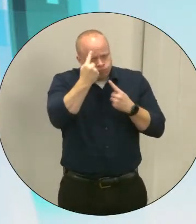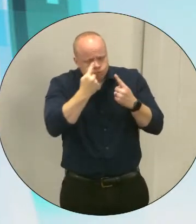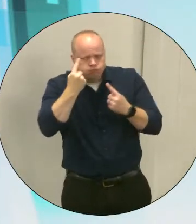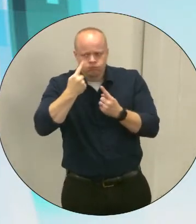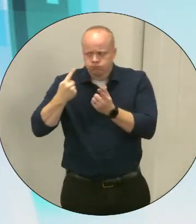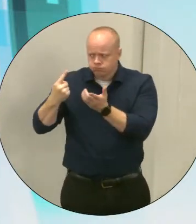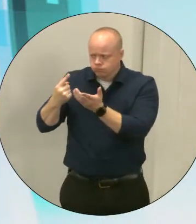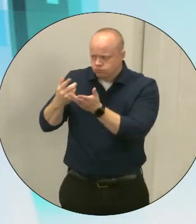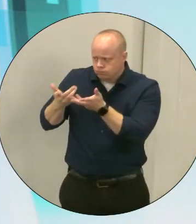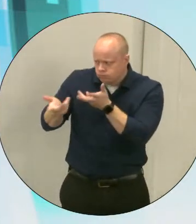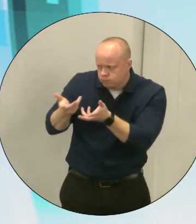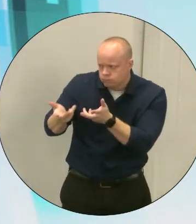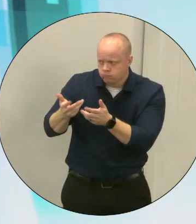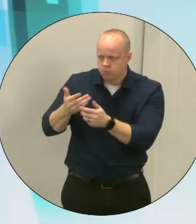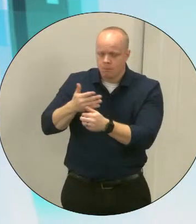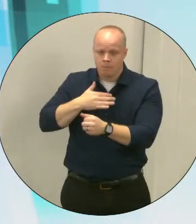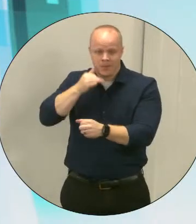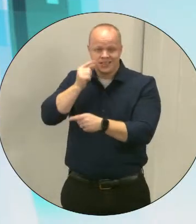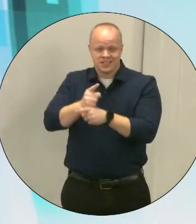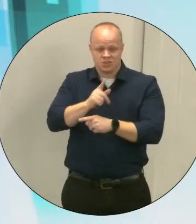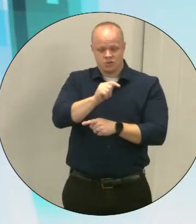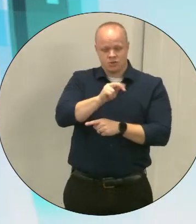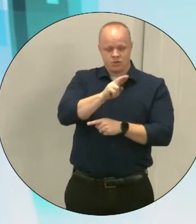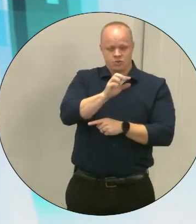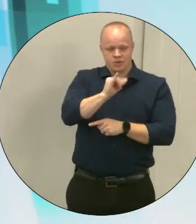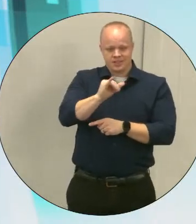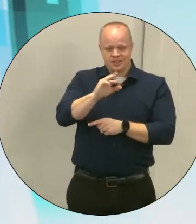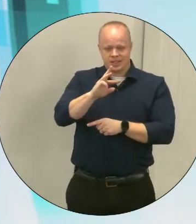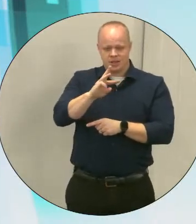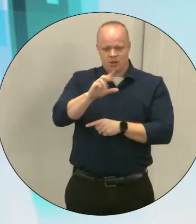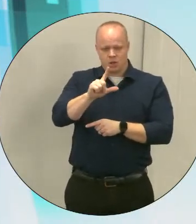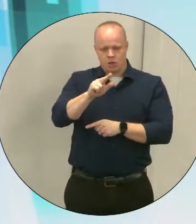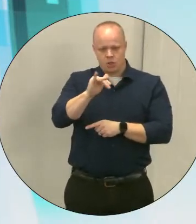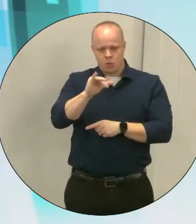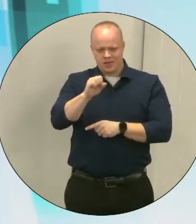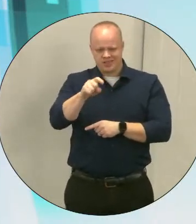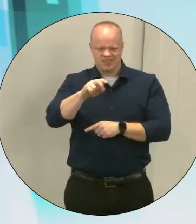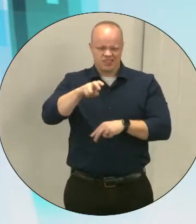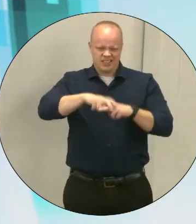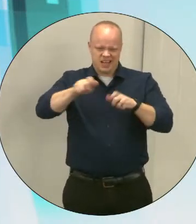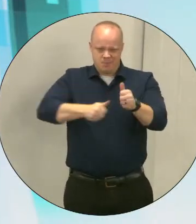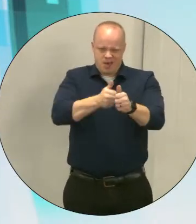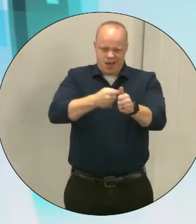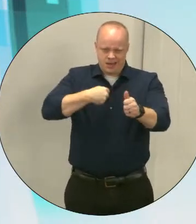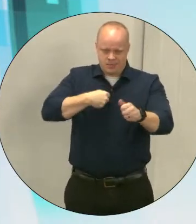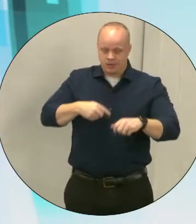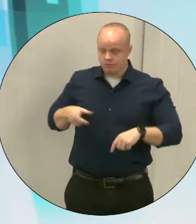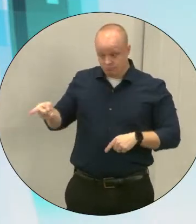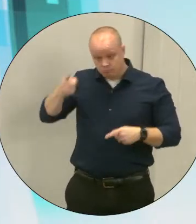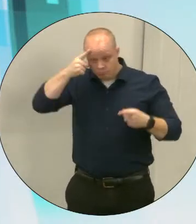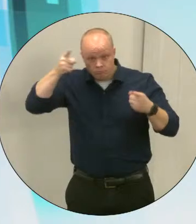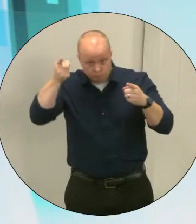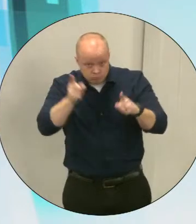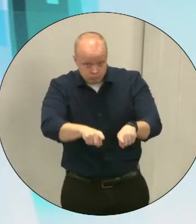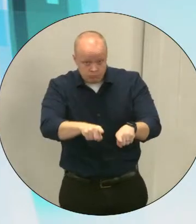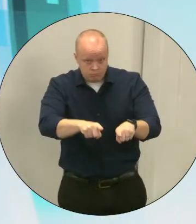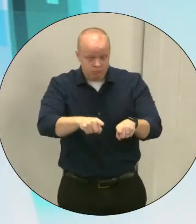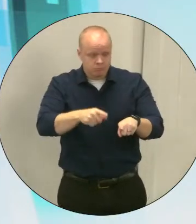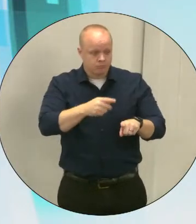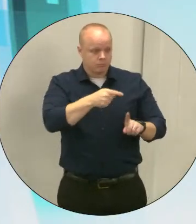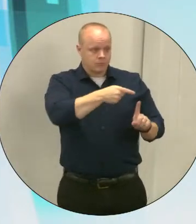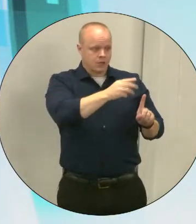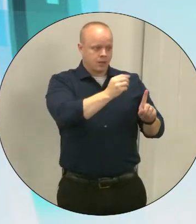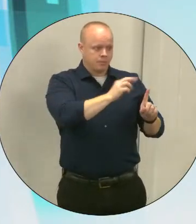to my sister, Tracy Lewis, who's sitting behind me, She agrees that Mr.